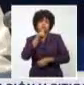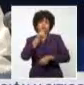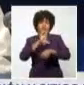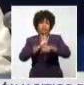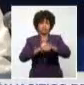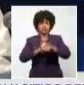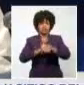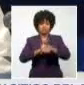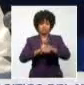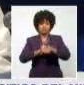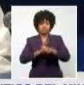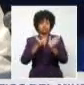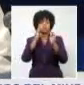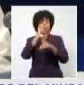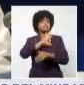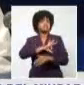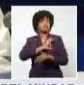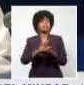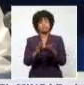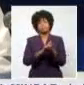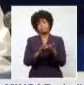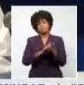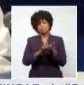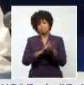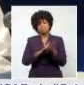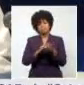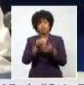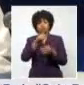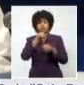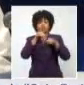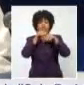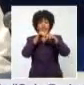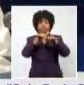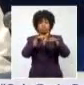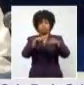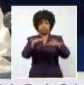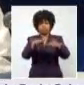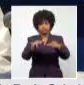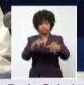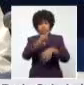done in the control of the outbreak and for the treatment of this